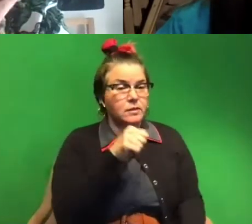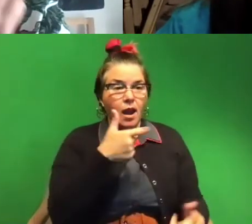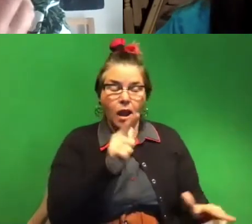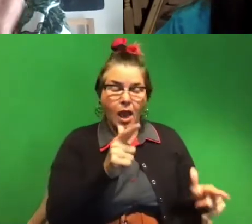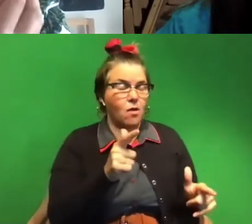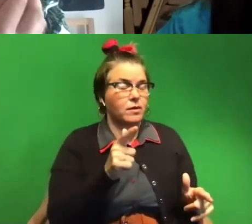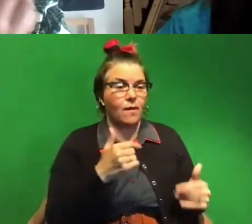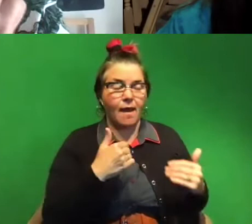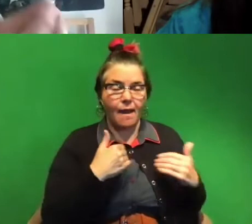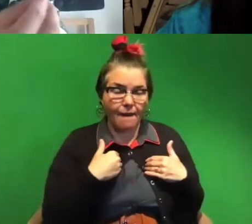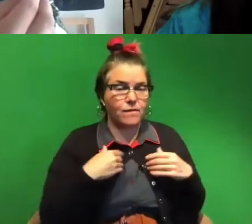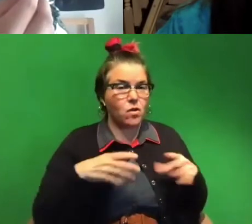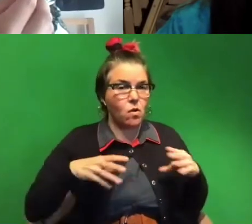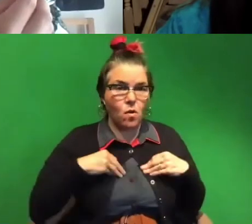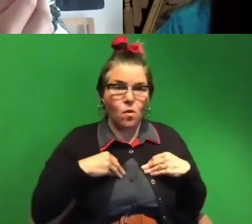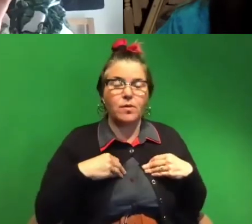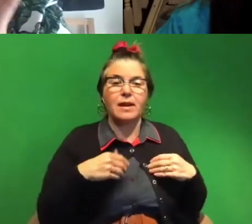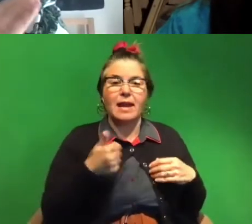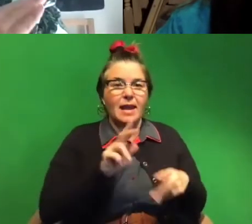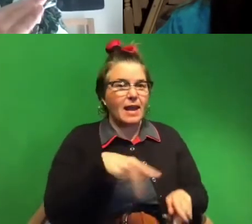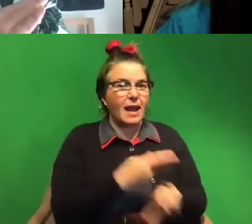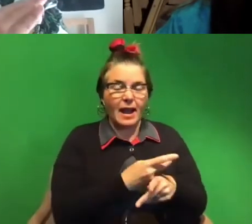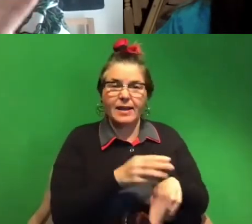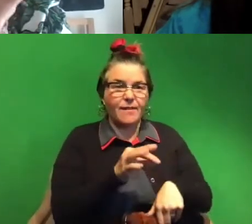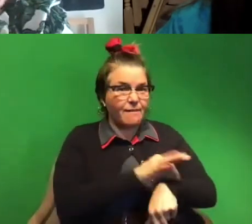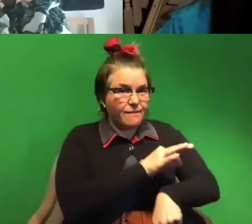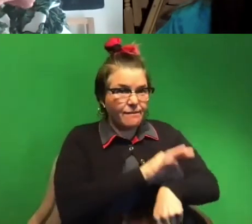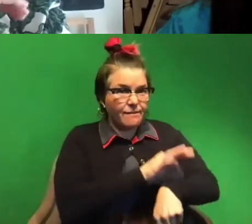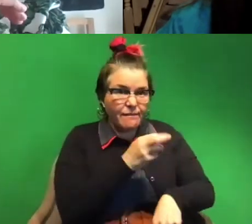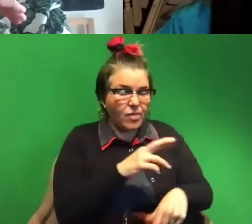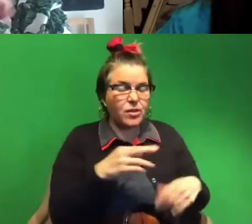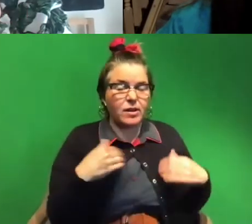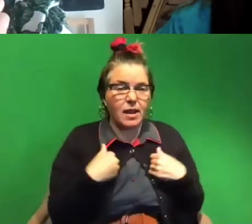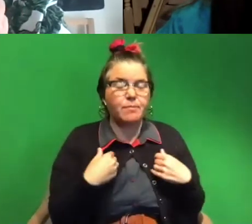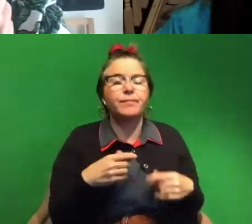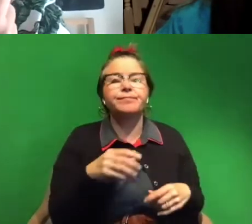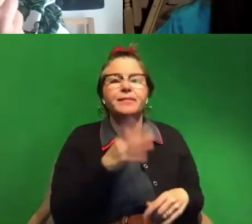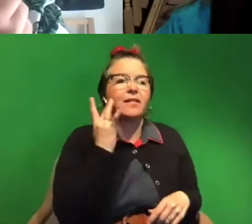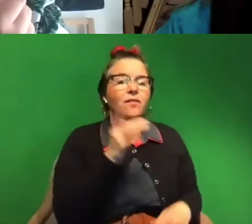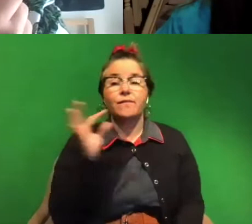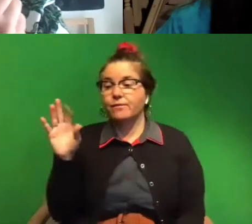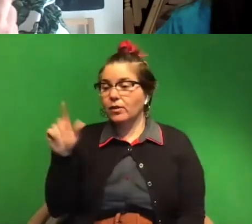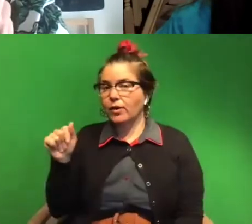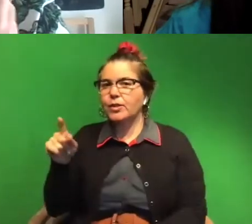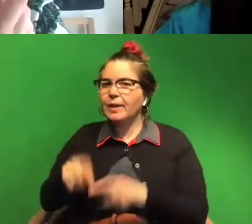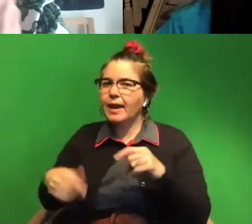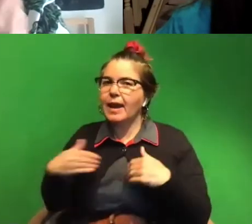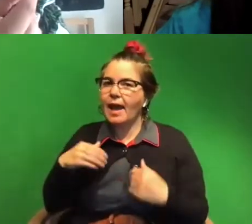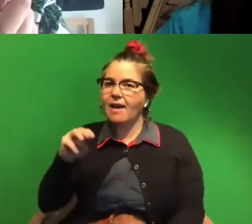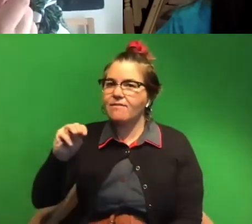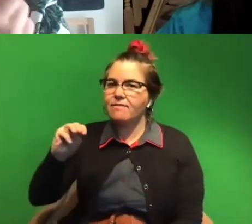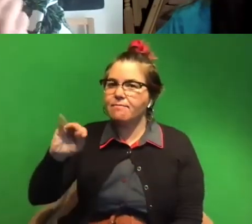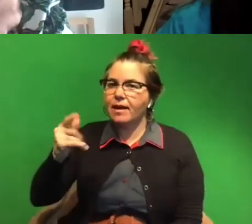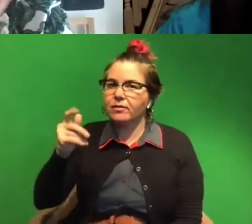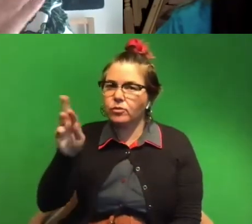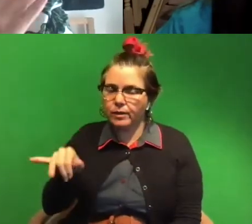to have any sort of feathers. And that's in California. Here in Florida, you're not allowed to have migratory bird